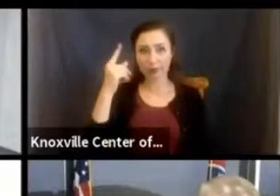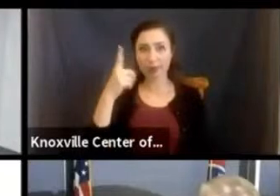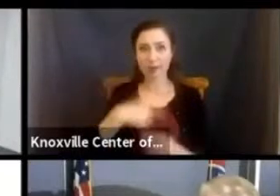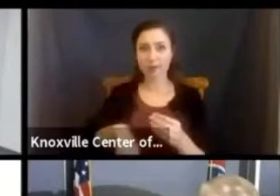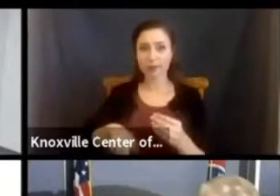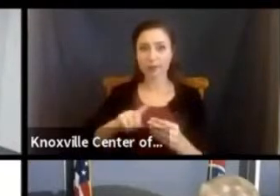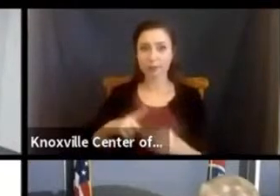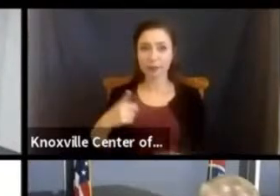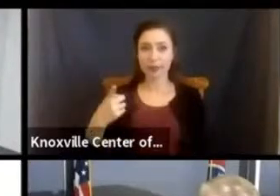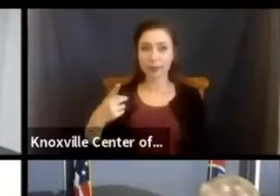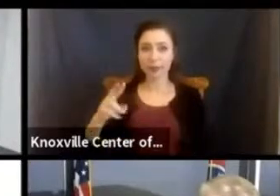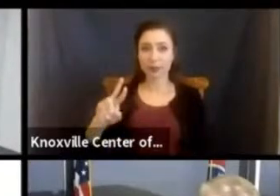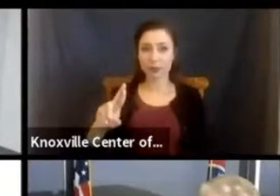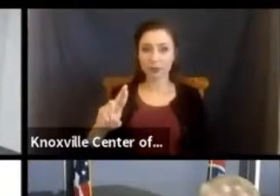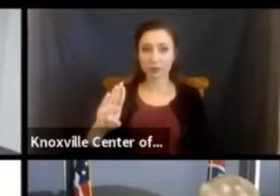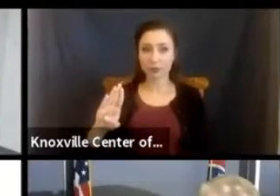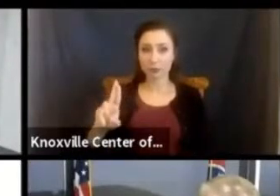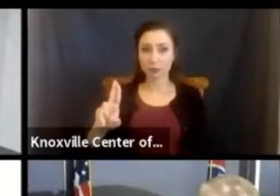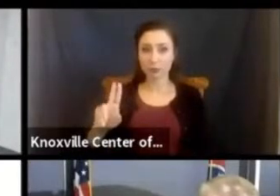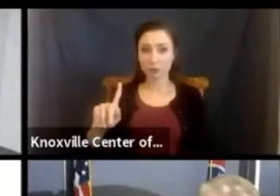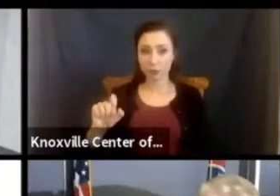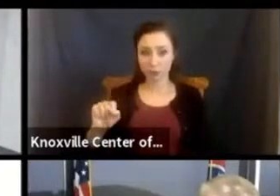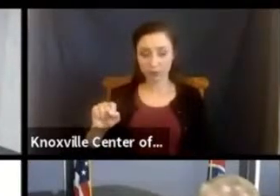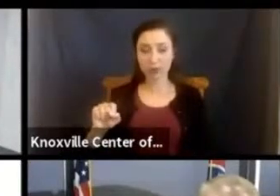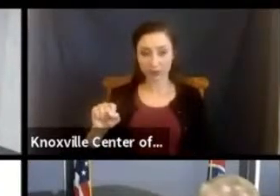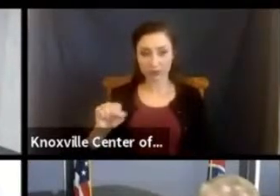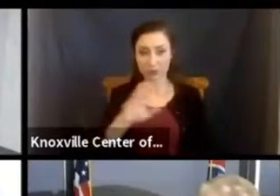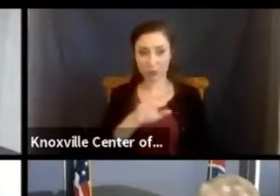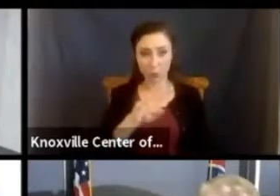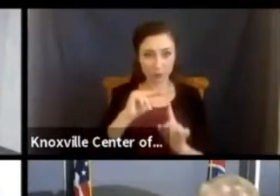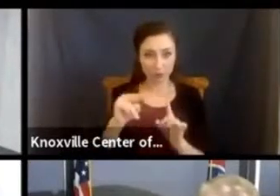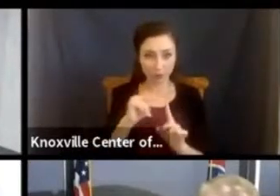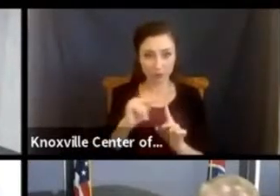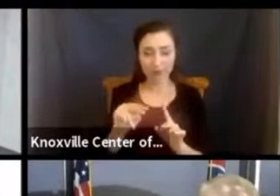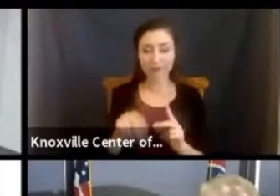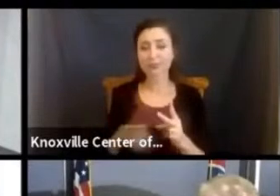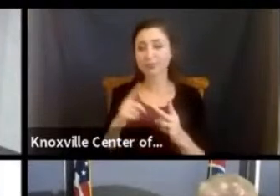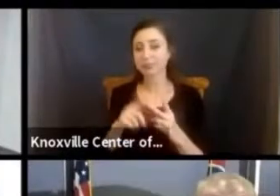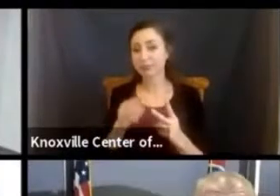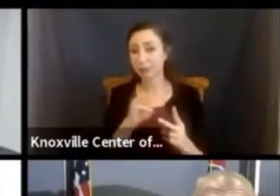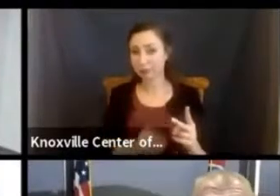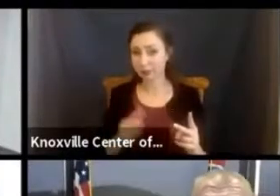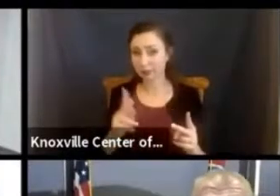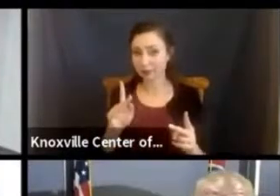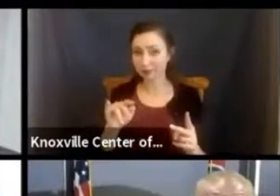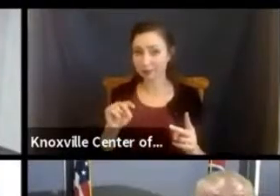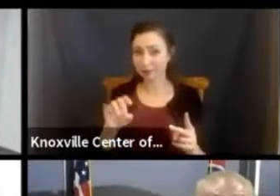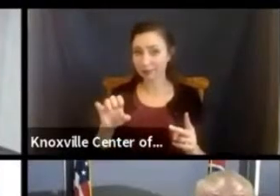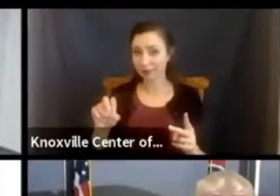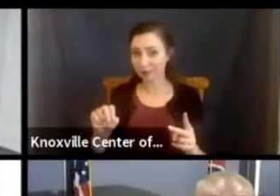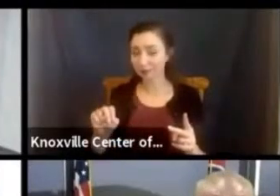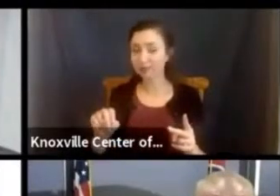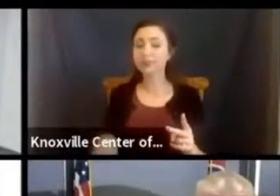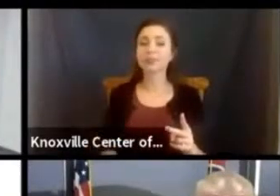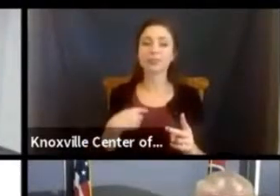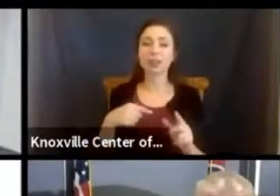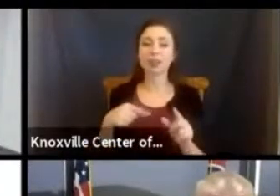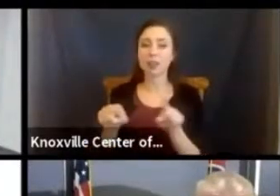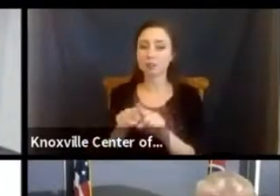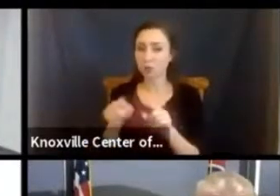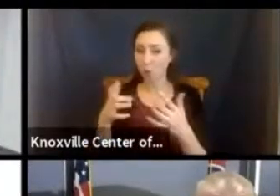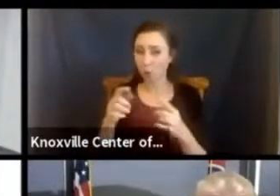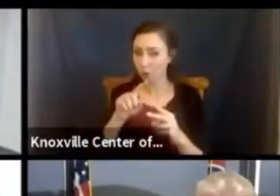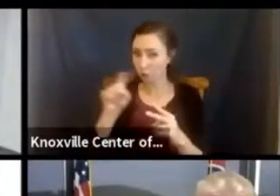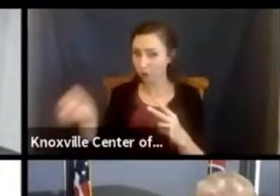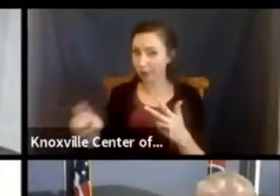Dr. Burks from his perspective, as well as from Mayor Kincannon. And then the last thing I'd like to throw out there for Chief